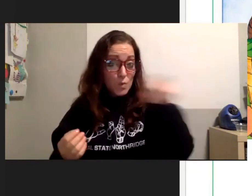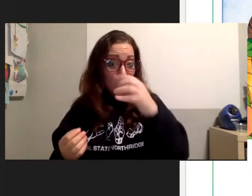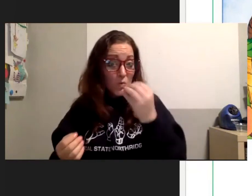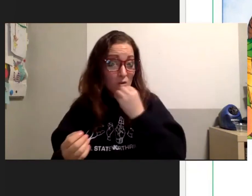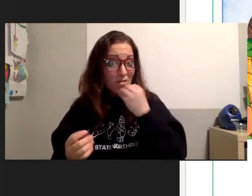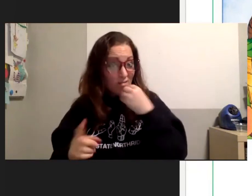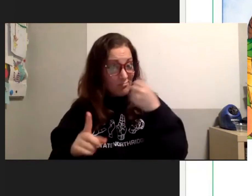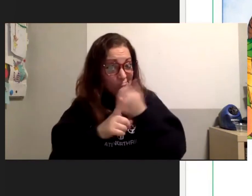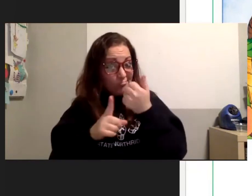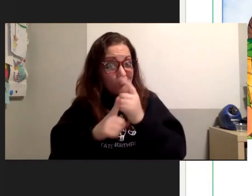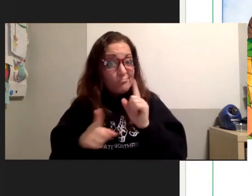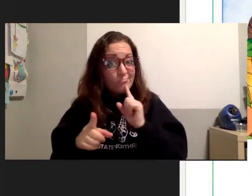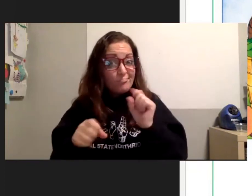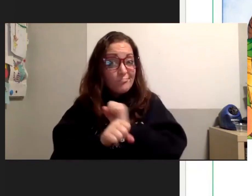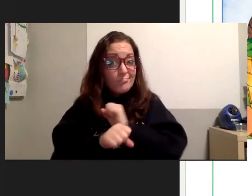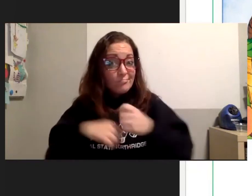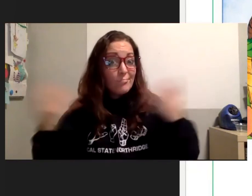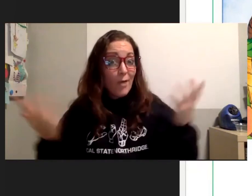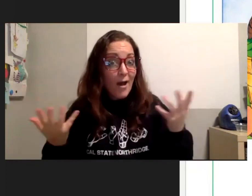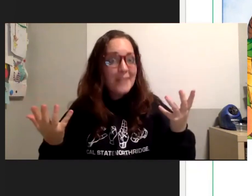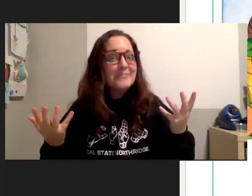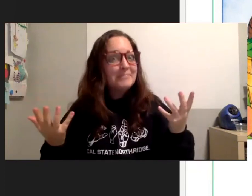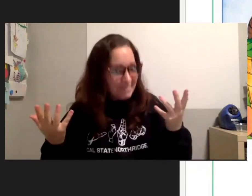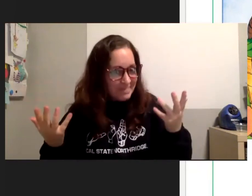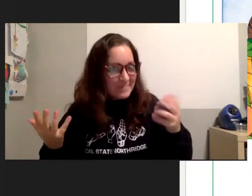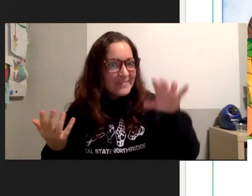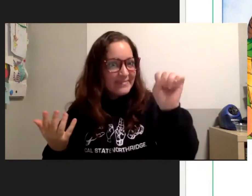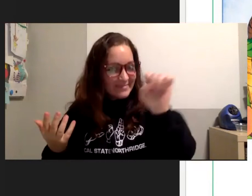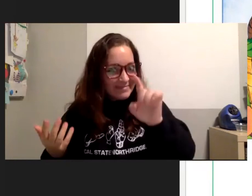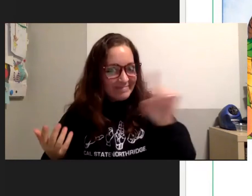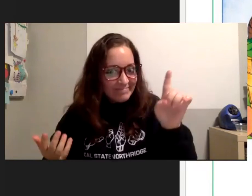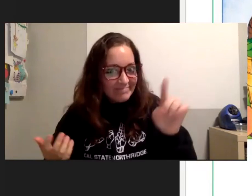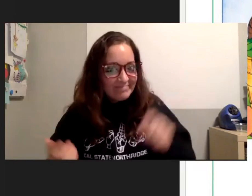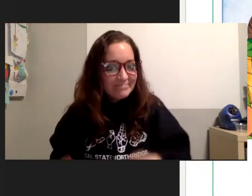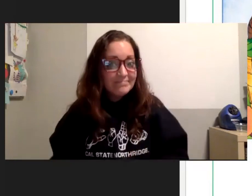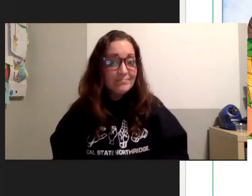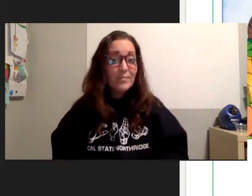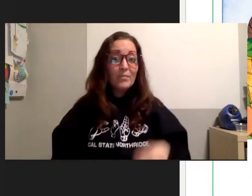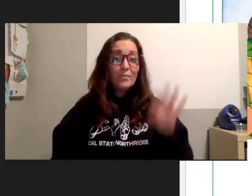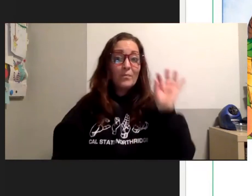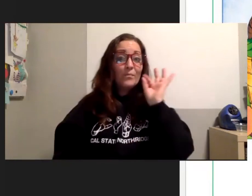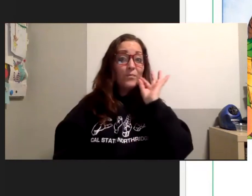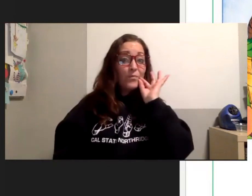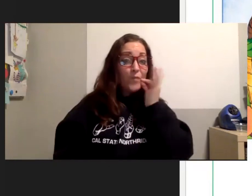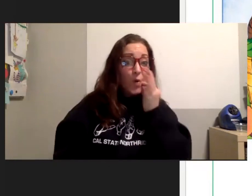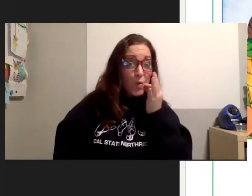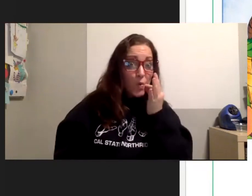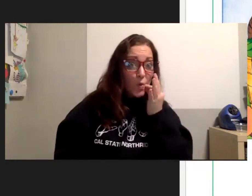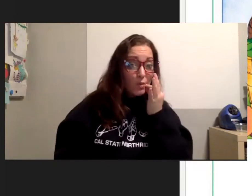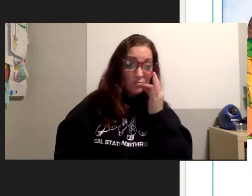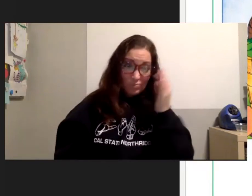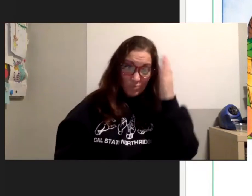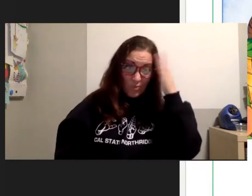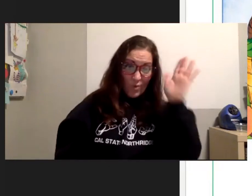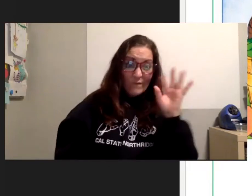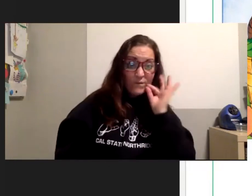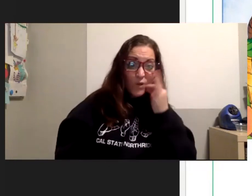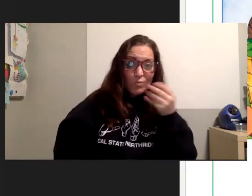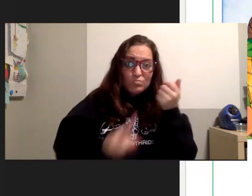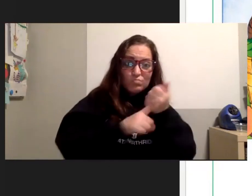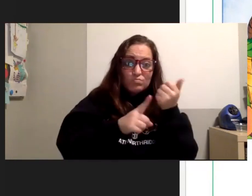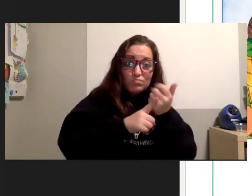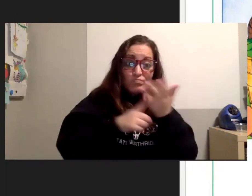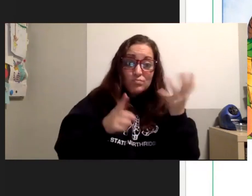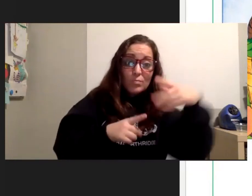Many of the foods people eat are actually seeds, fruits,